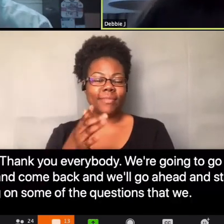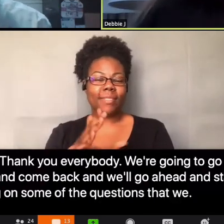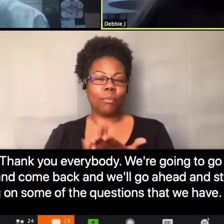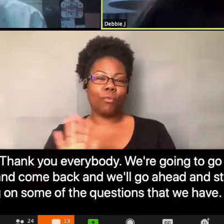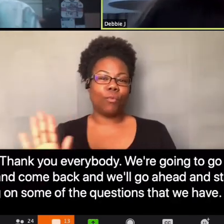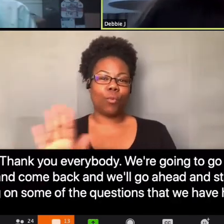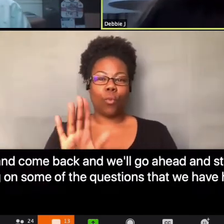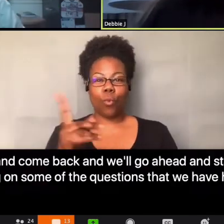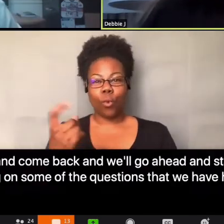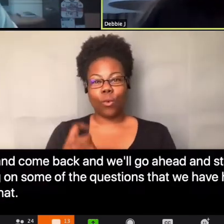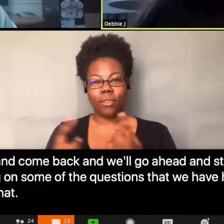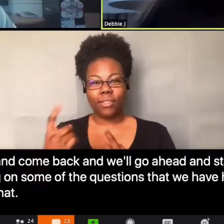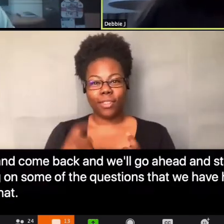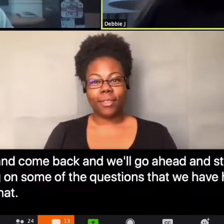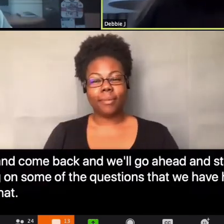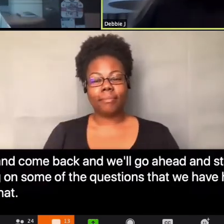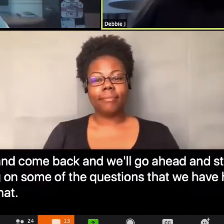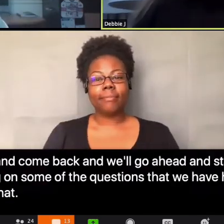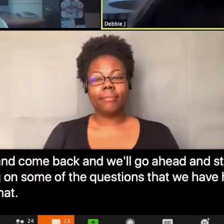have here in the chat.